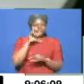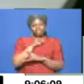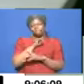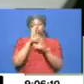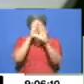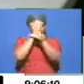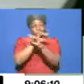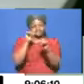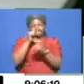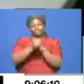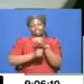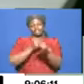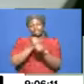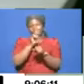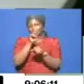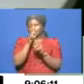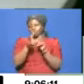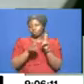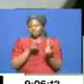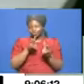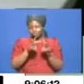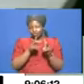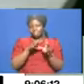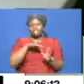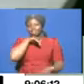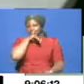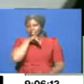education to university level school should he be elected president in 2022. Raila, who took